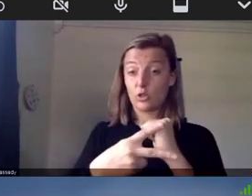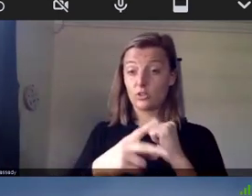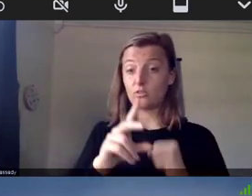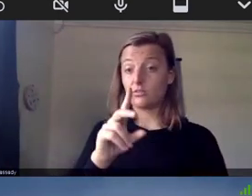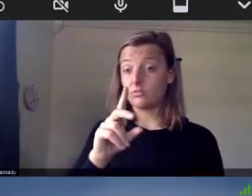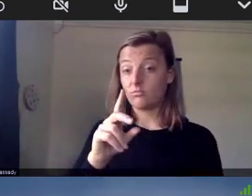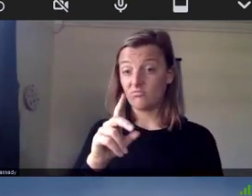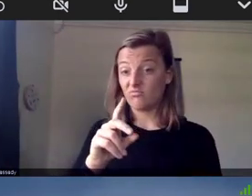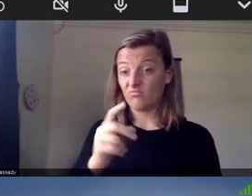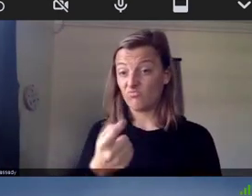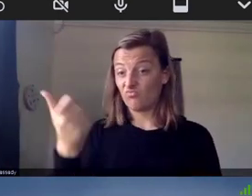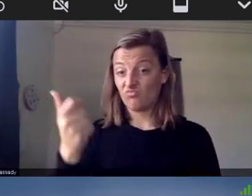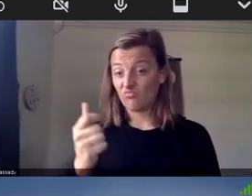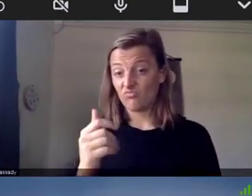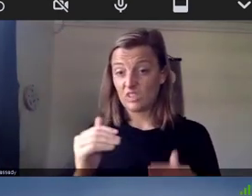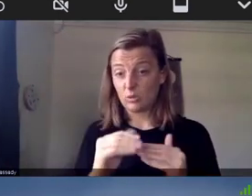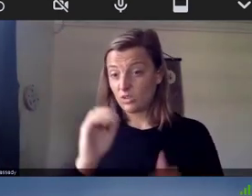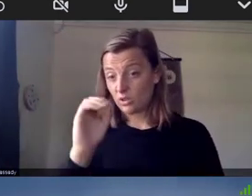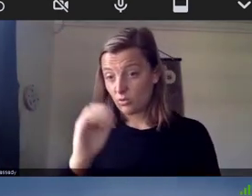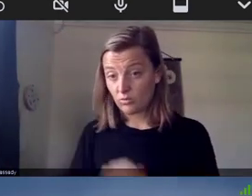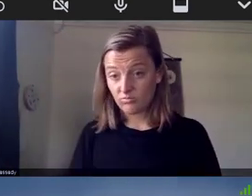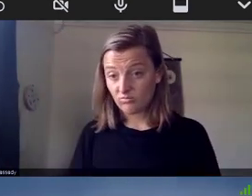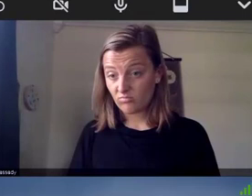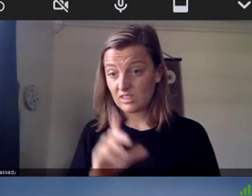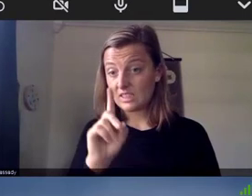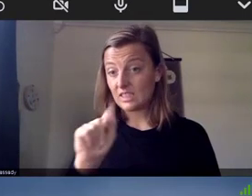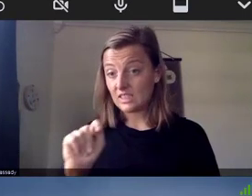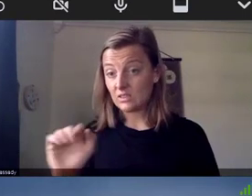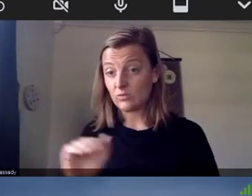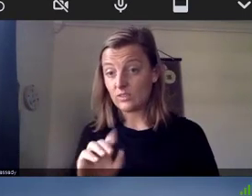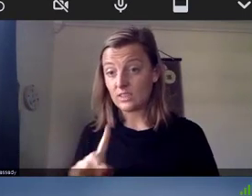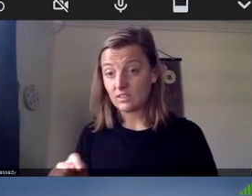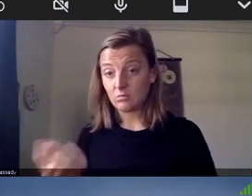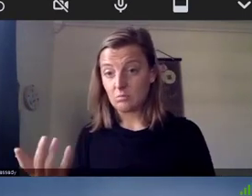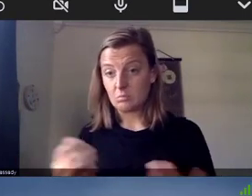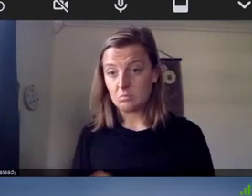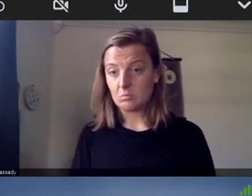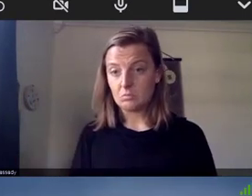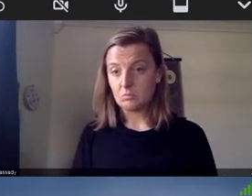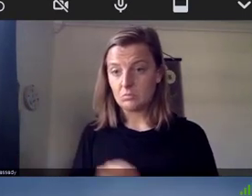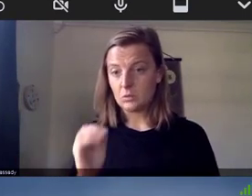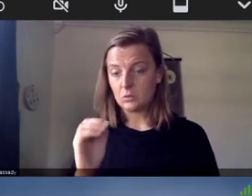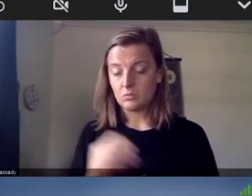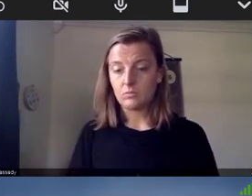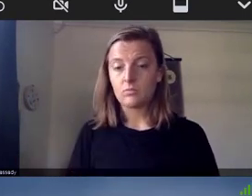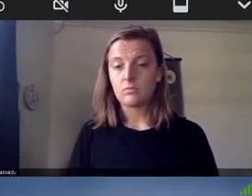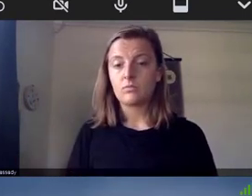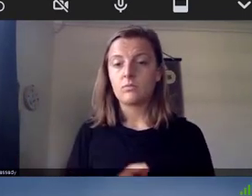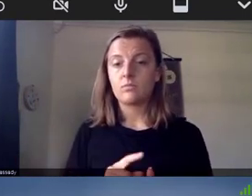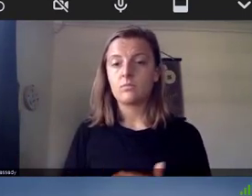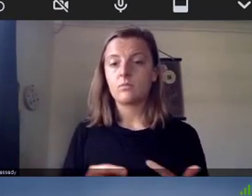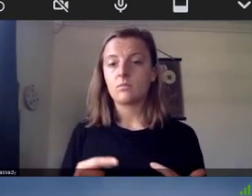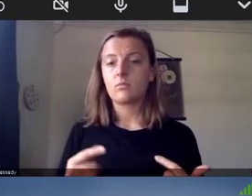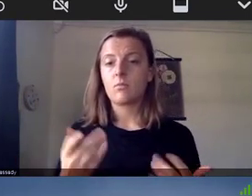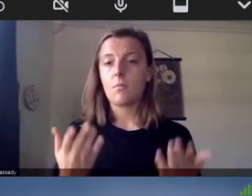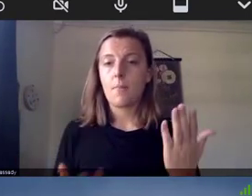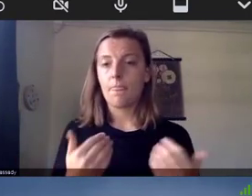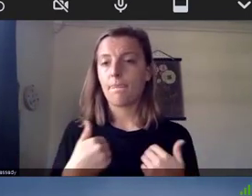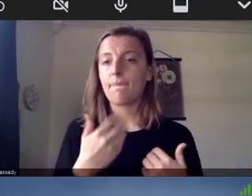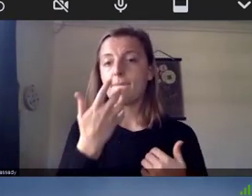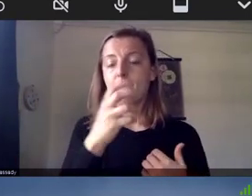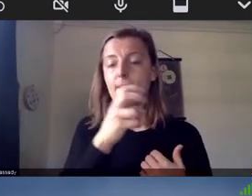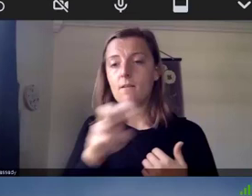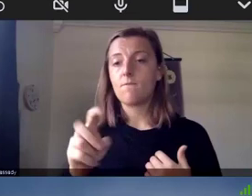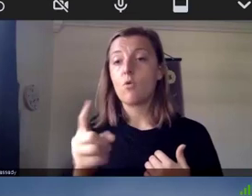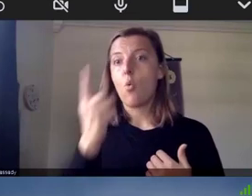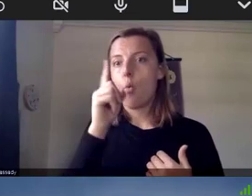then we could even have a one-dimensional heat transfer case where we're only worried about the heat transfer in one direction. So if it was X in this case, then the